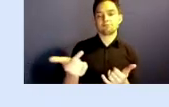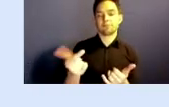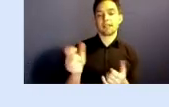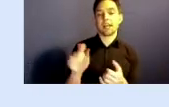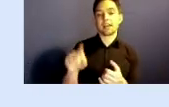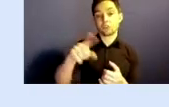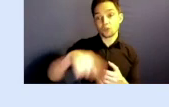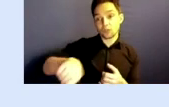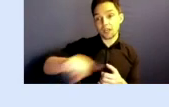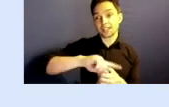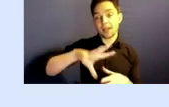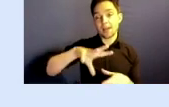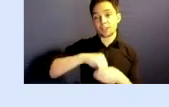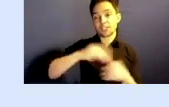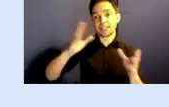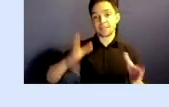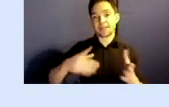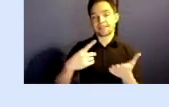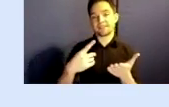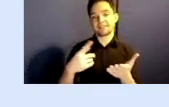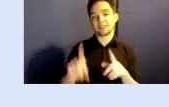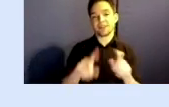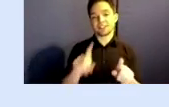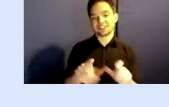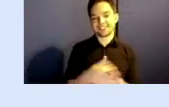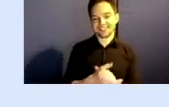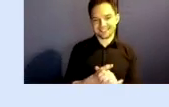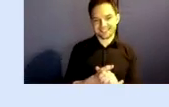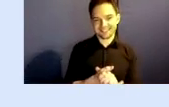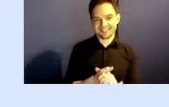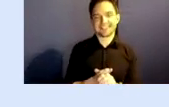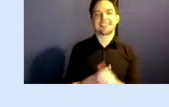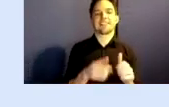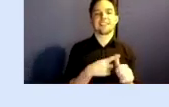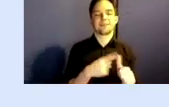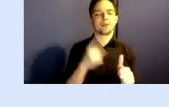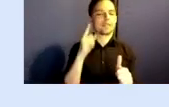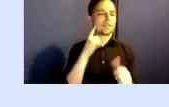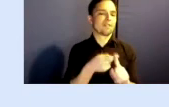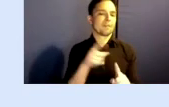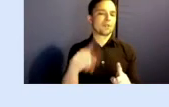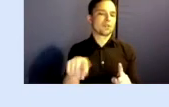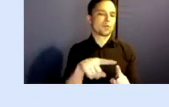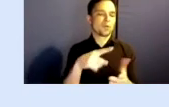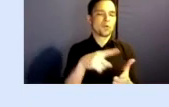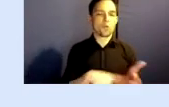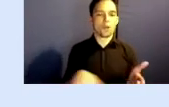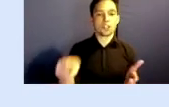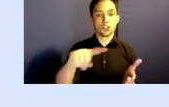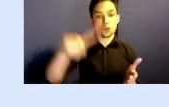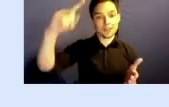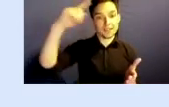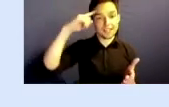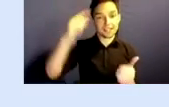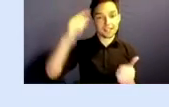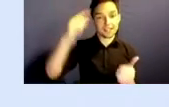our participants, a question. So I'd like to hear from you. What do you think are the